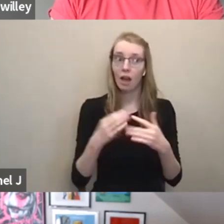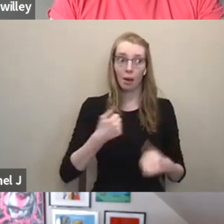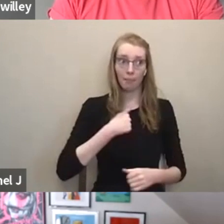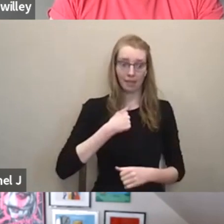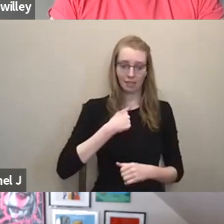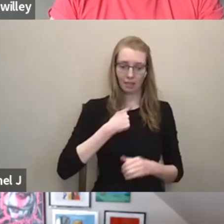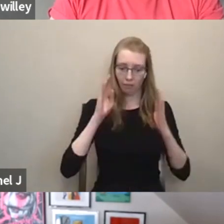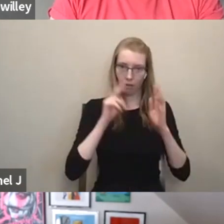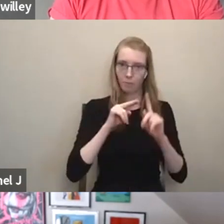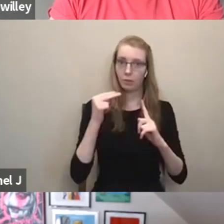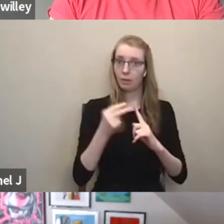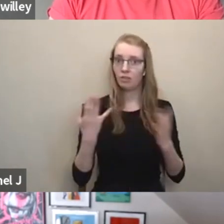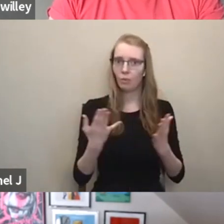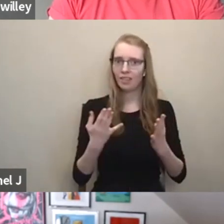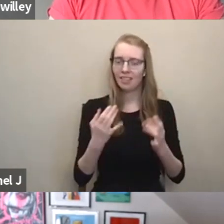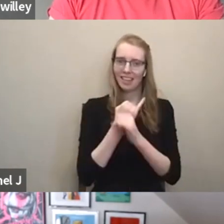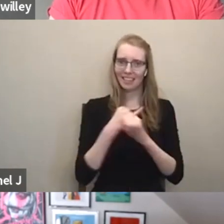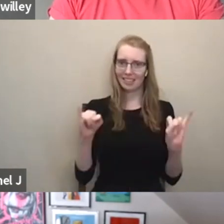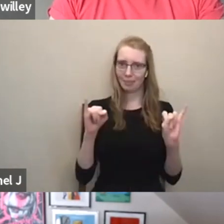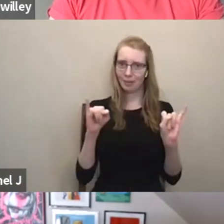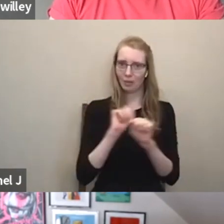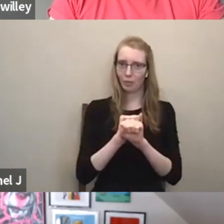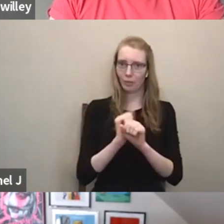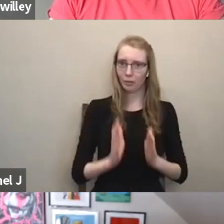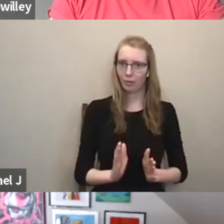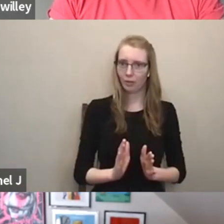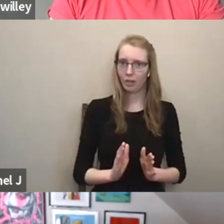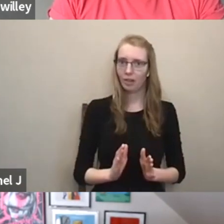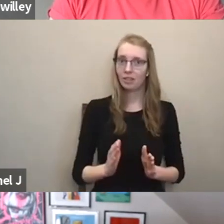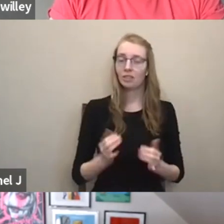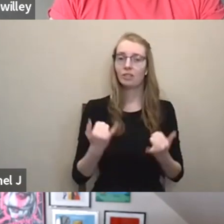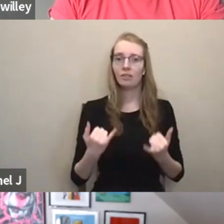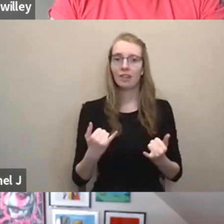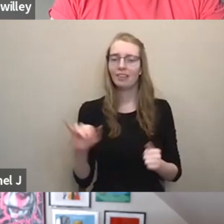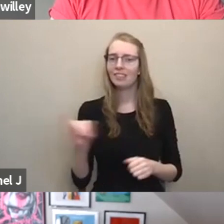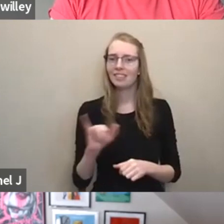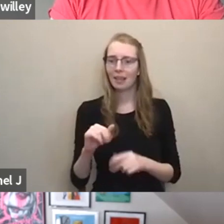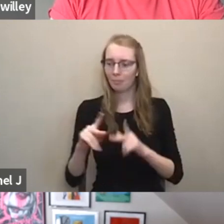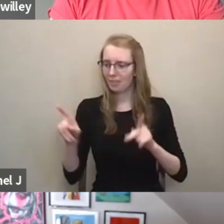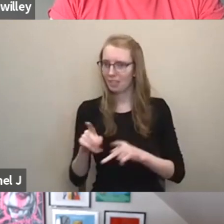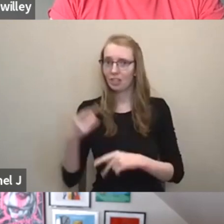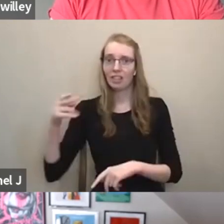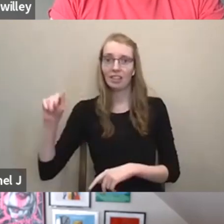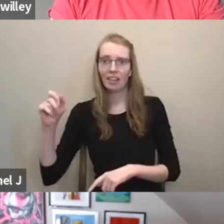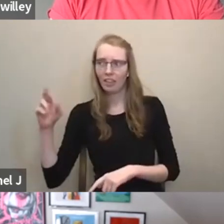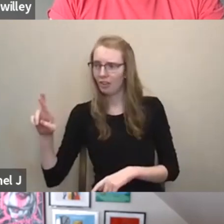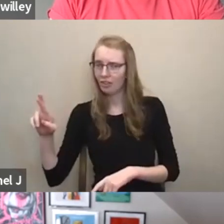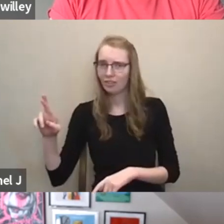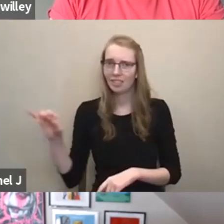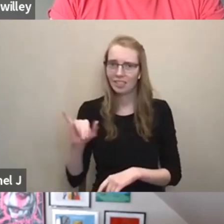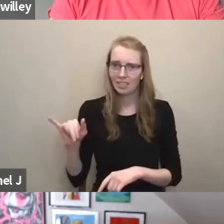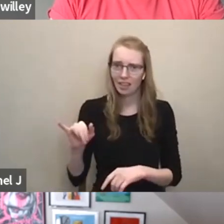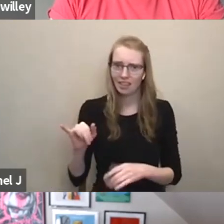in a position, as Heather is, to then start to say, well, how does that information open up doors